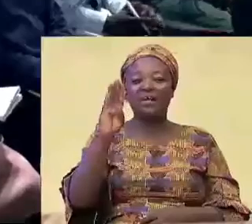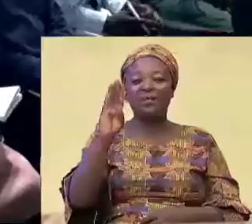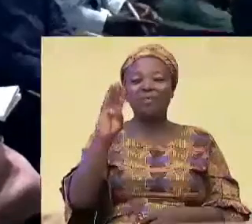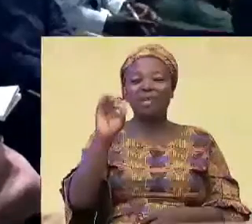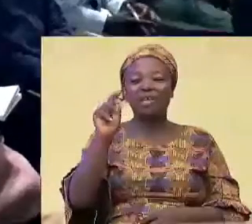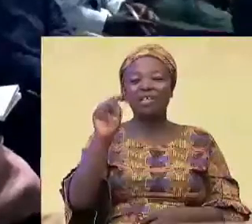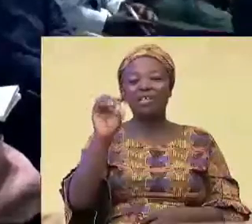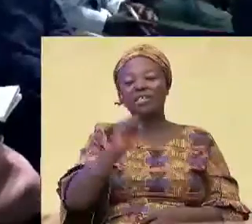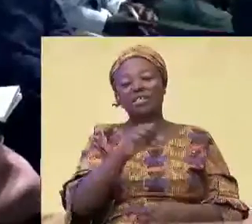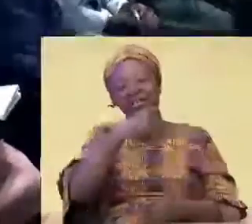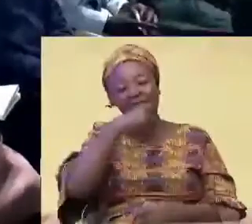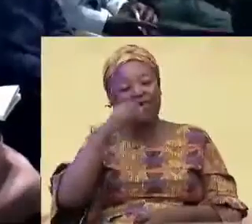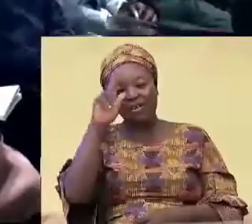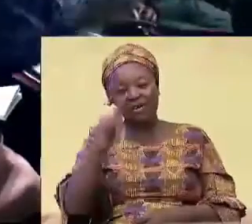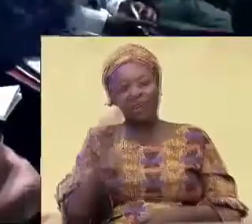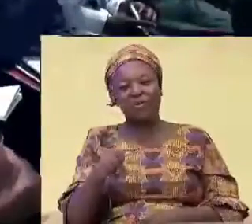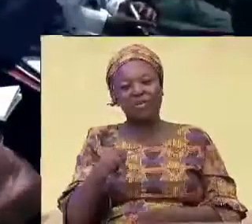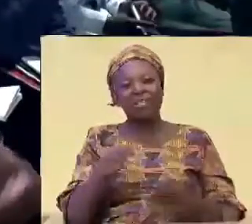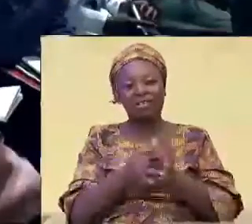Diabetes dried up.